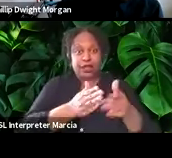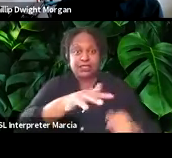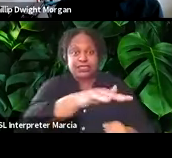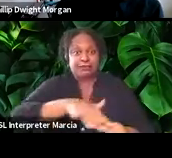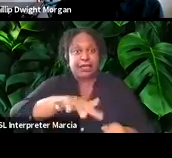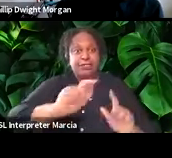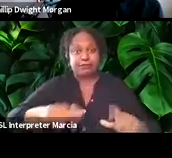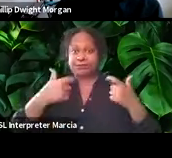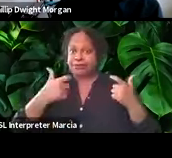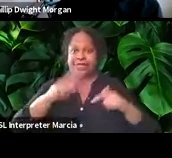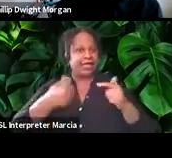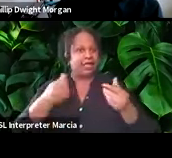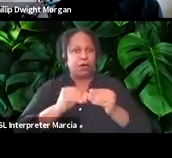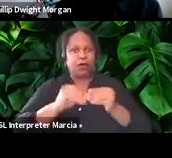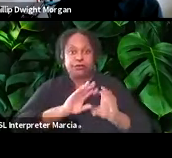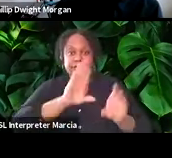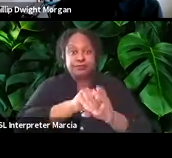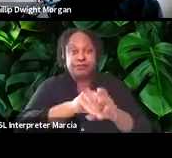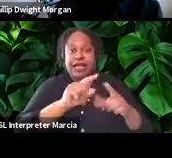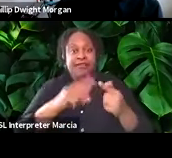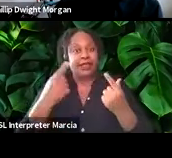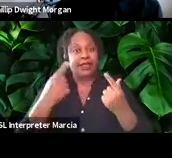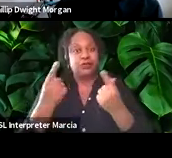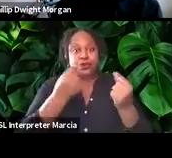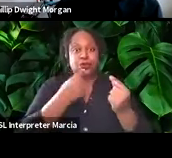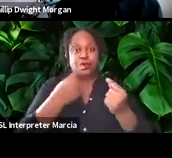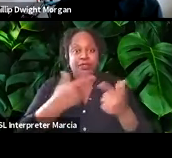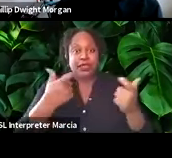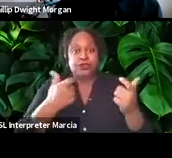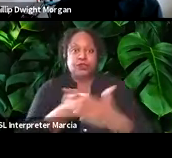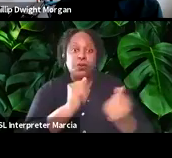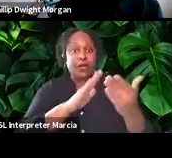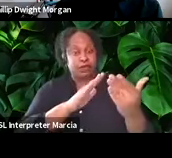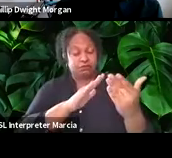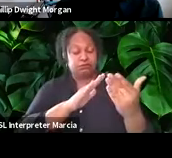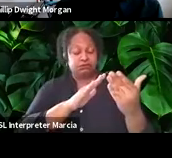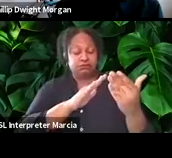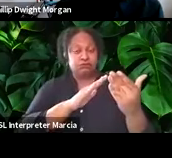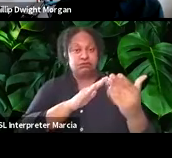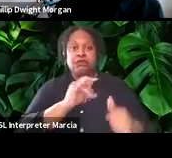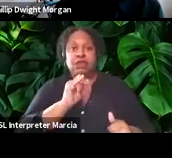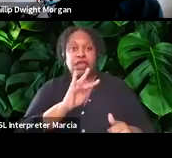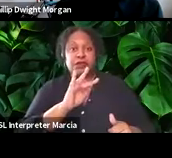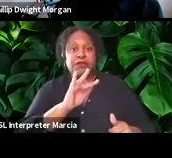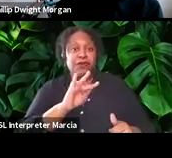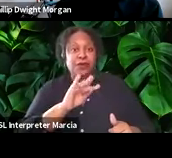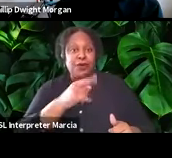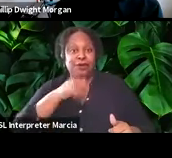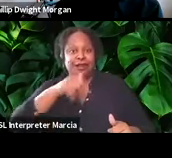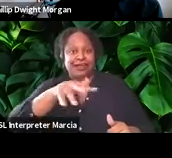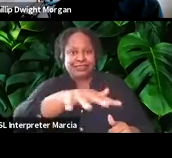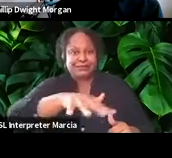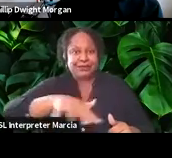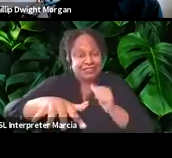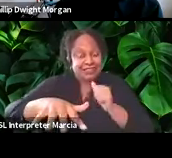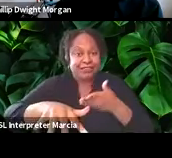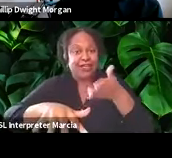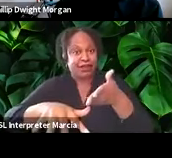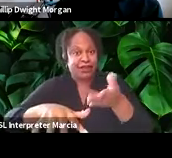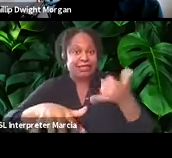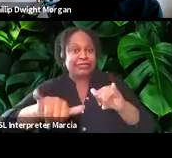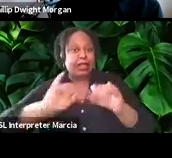and be productive in those spaces in a different way. And understand that even if we're not in that space, we could still